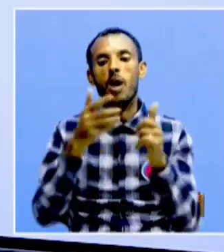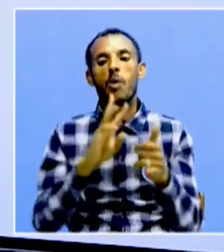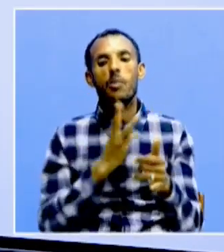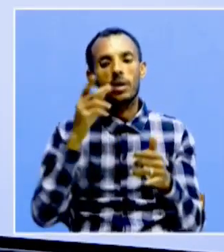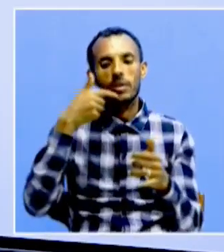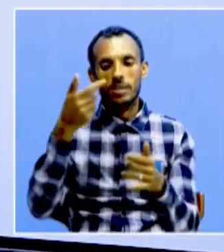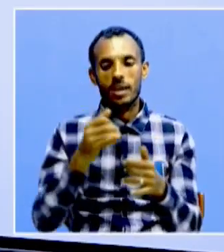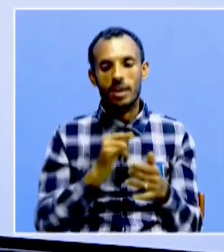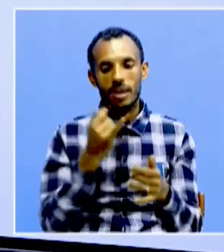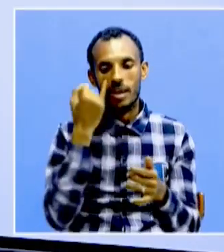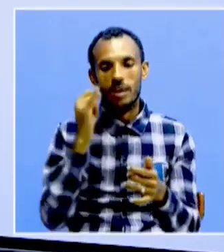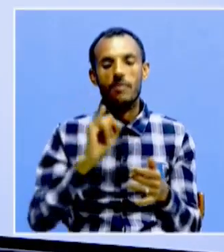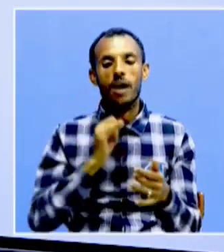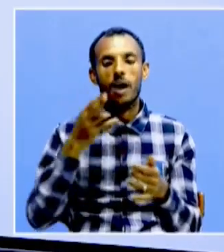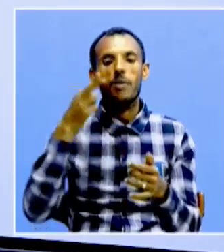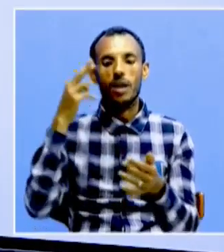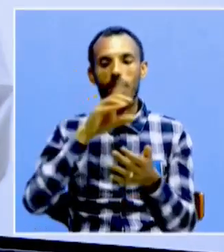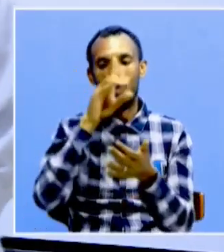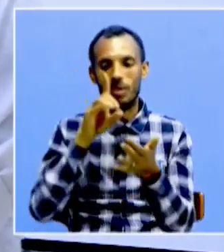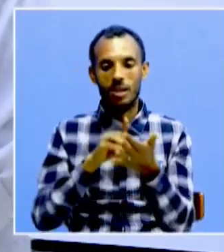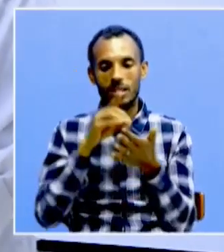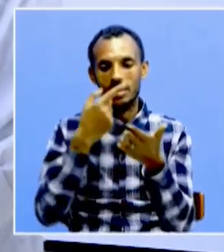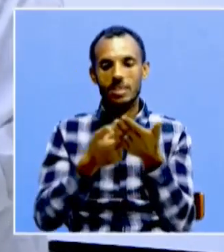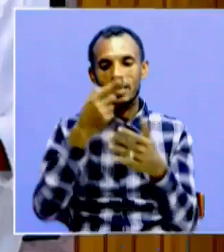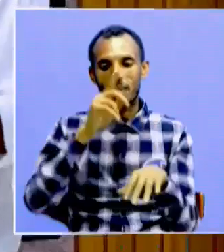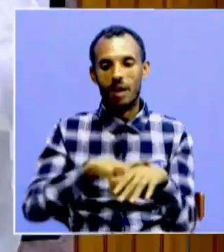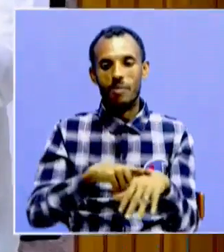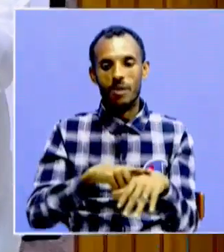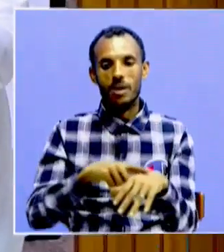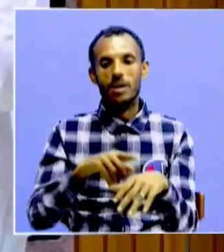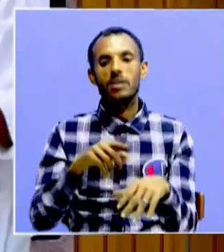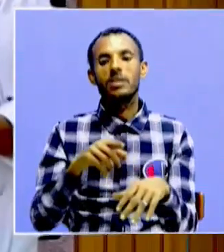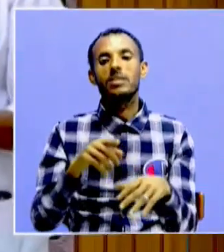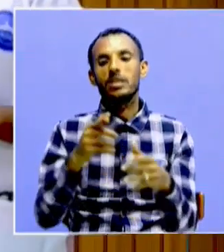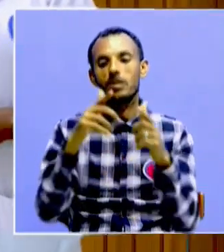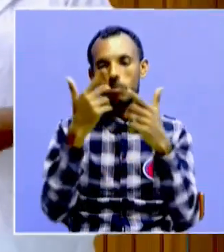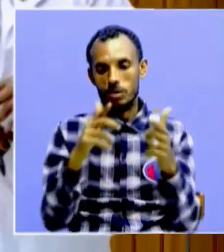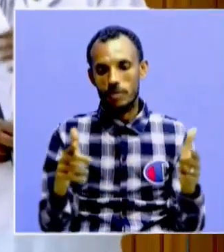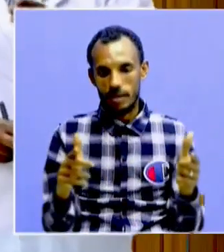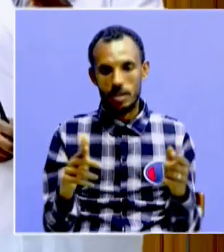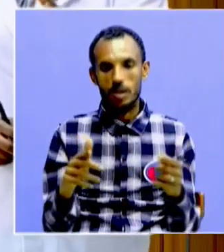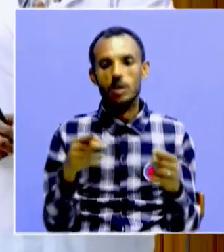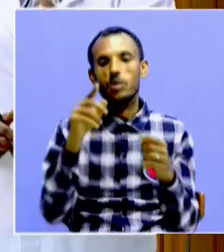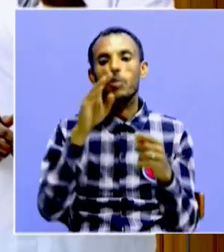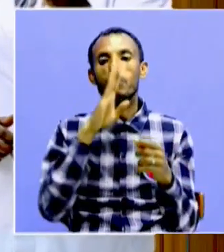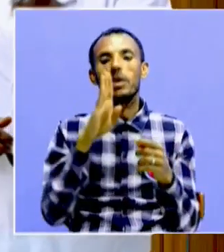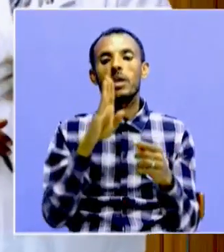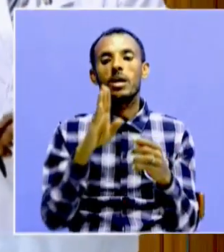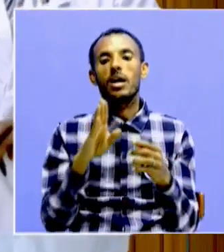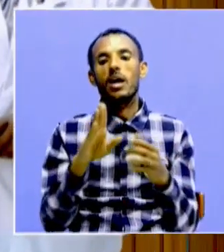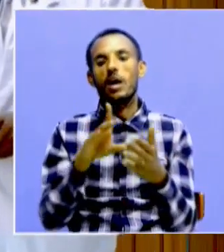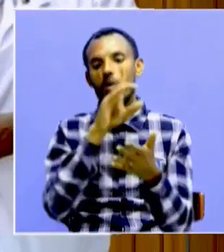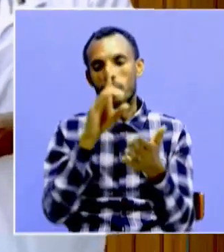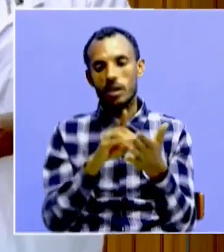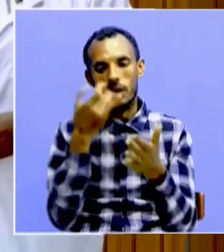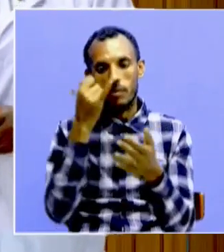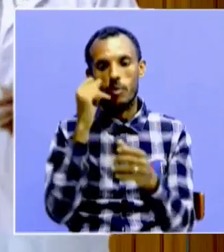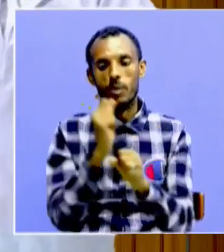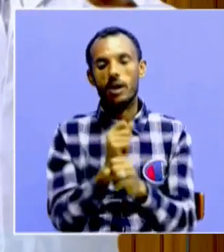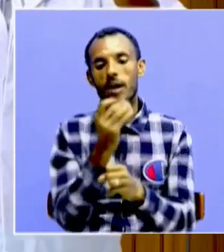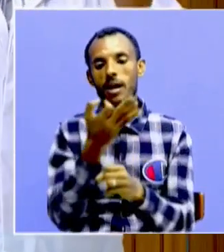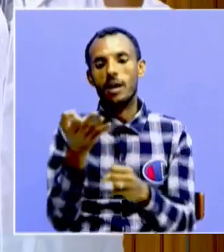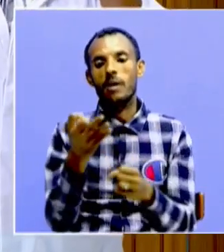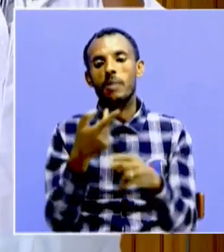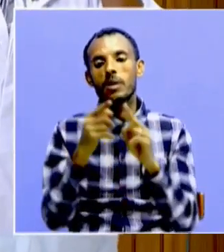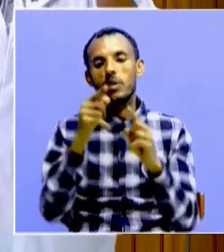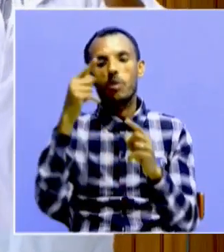I were a doctor, this time, of course you will be a doctor. There is a possibility for you to be a doctor if you work hard, right? But